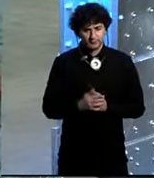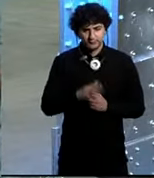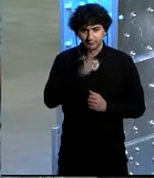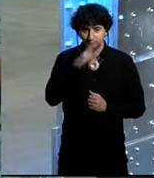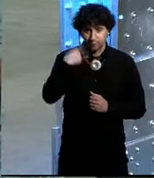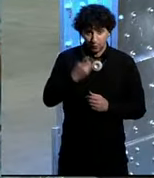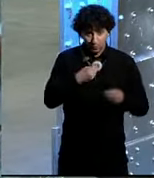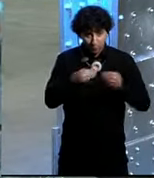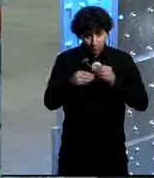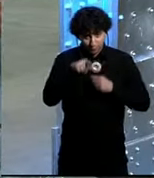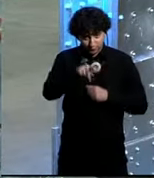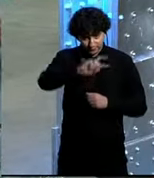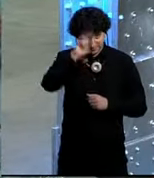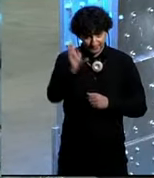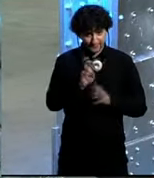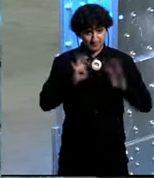probably.